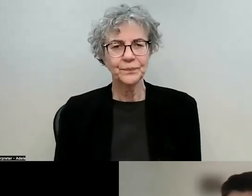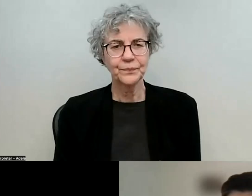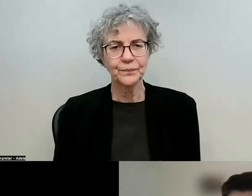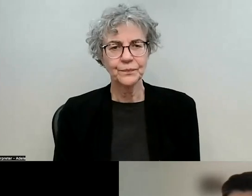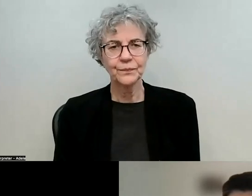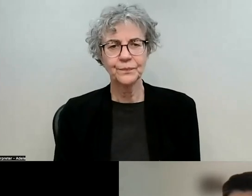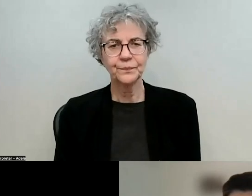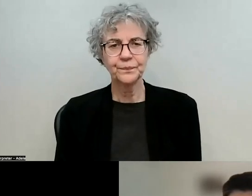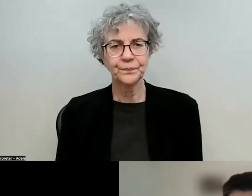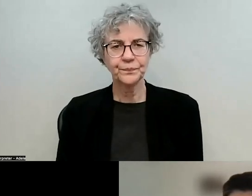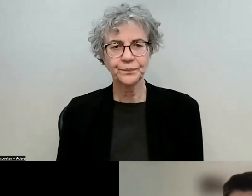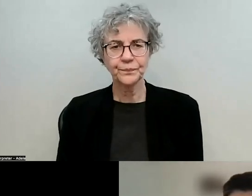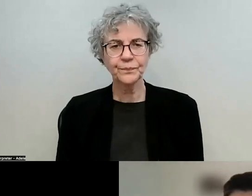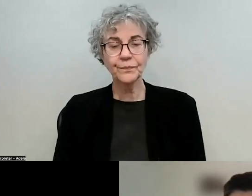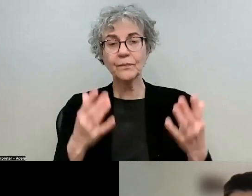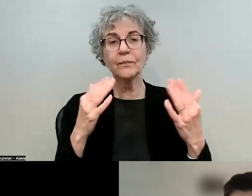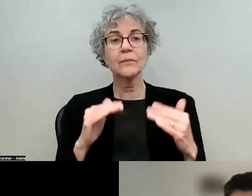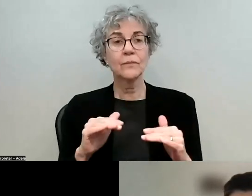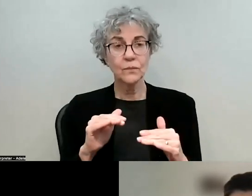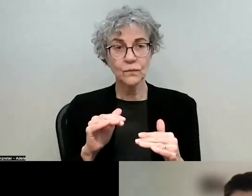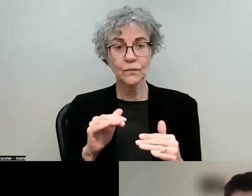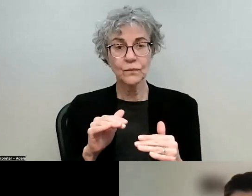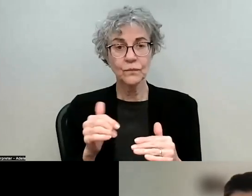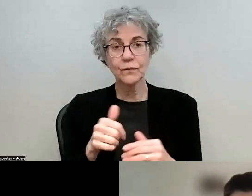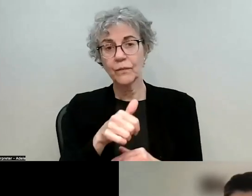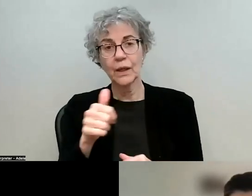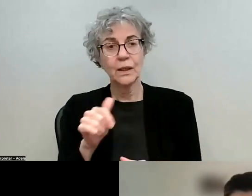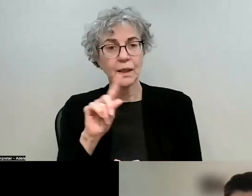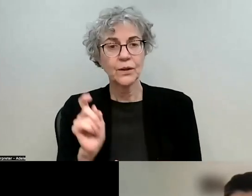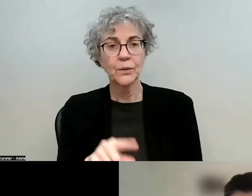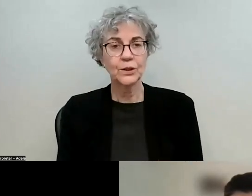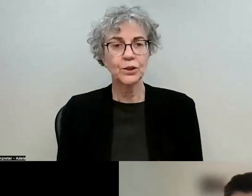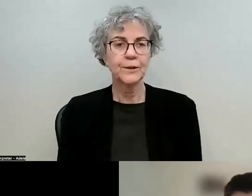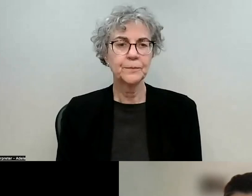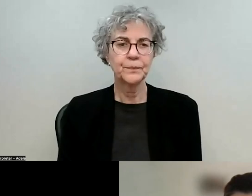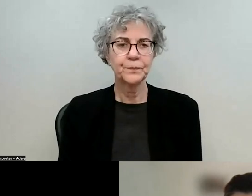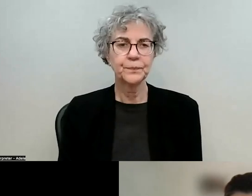All right. And another question from the chat,